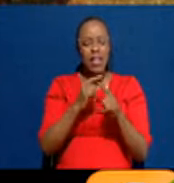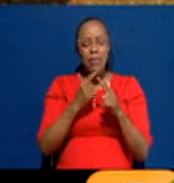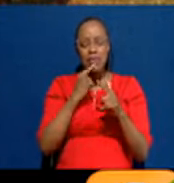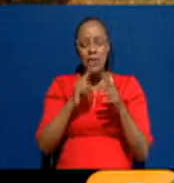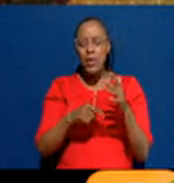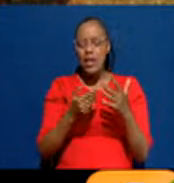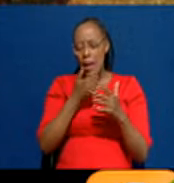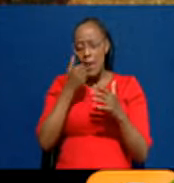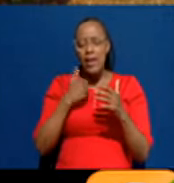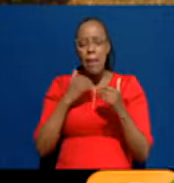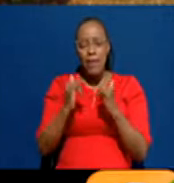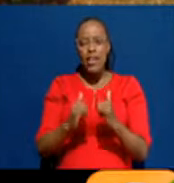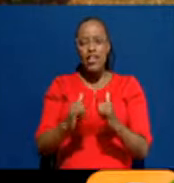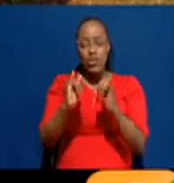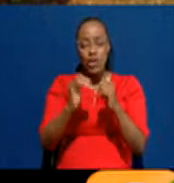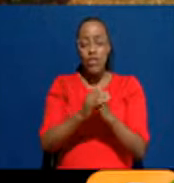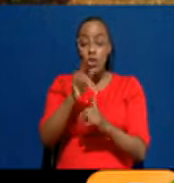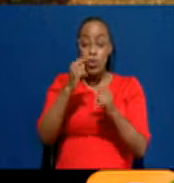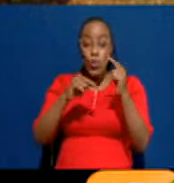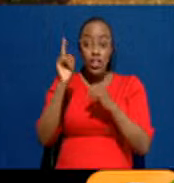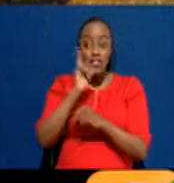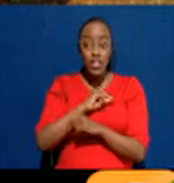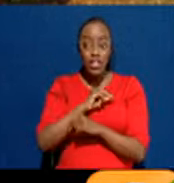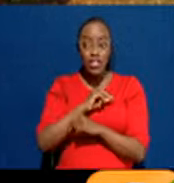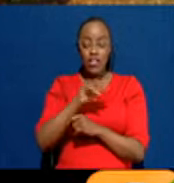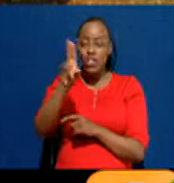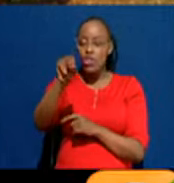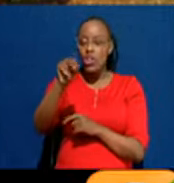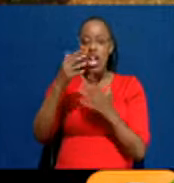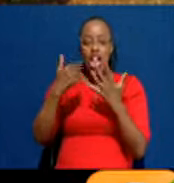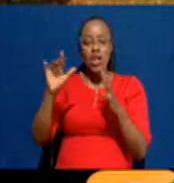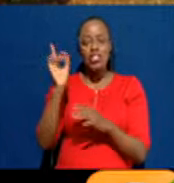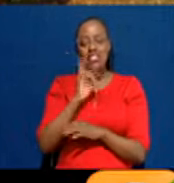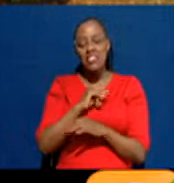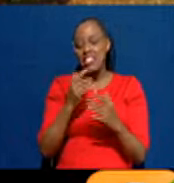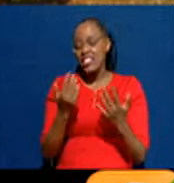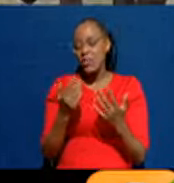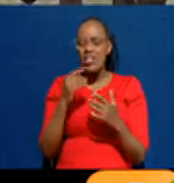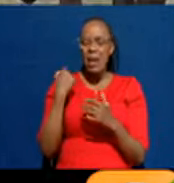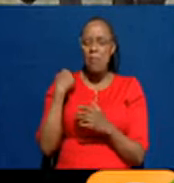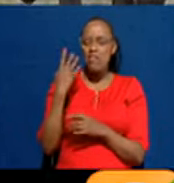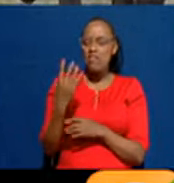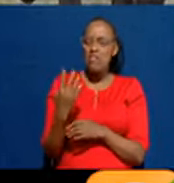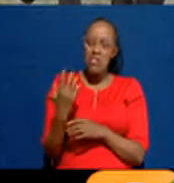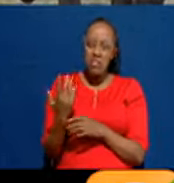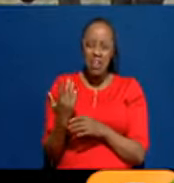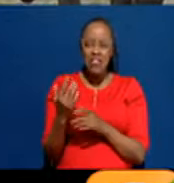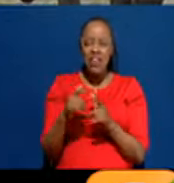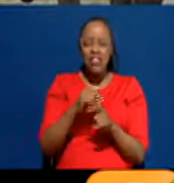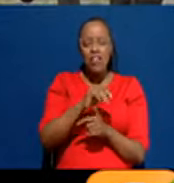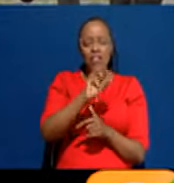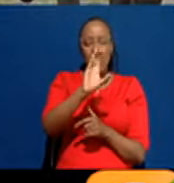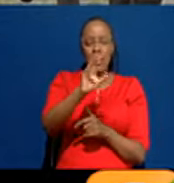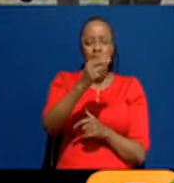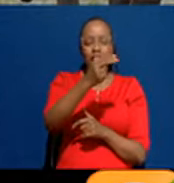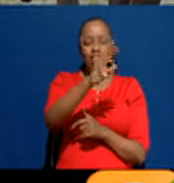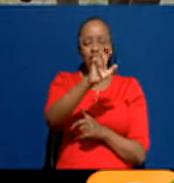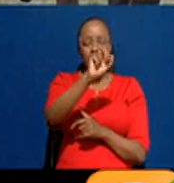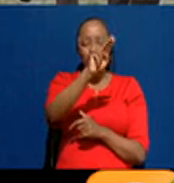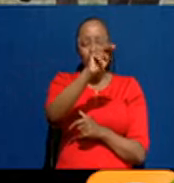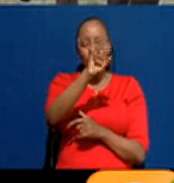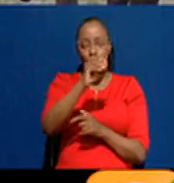acha nijaribu. Yeah. Yes. Did you win? Ulishinda? No, I was fourth. That's not bad. Yes. Masi Cherono won. Yeah. And